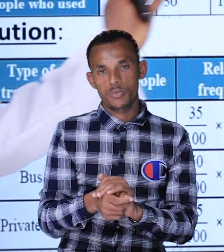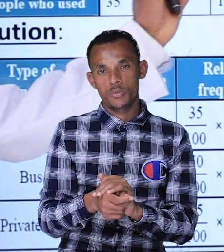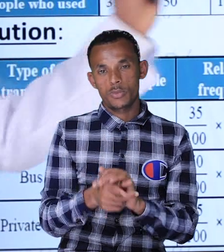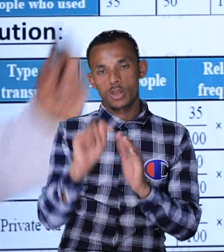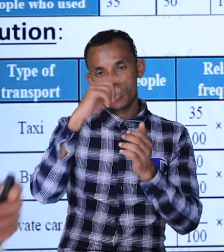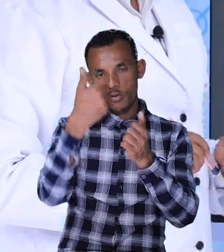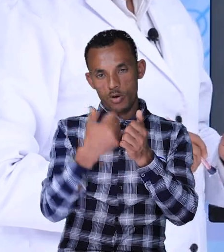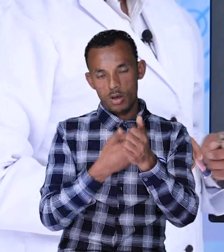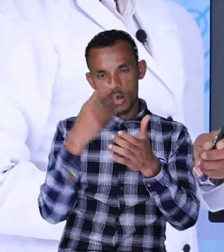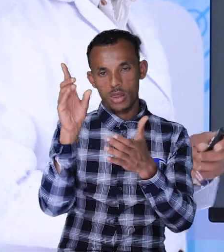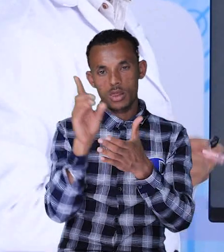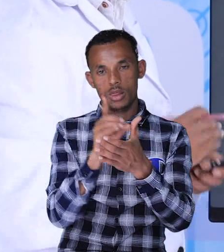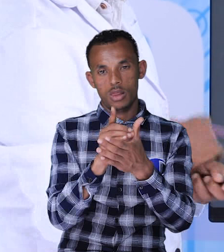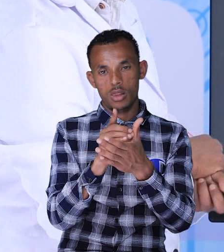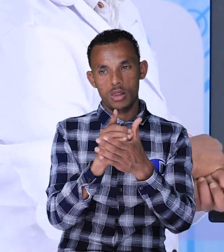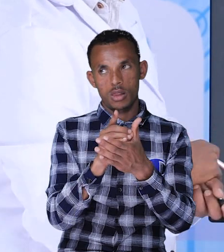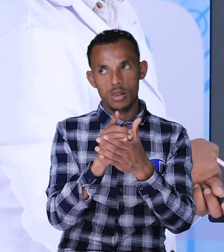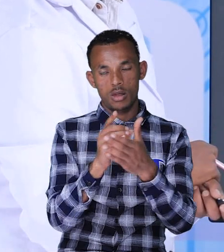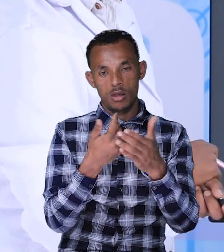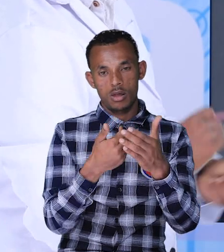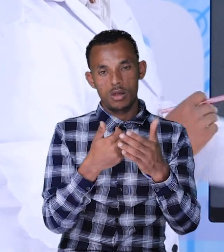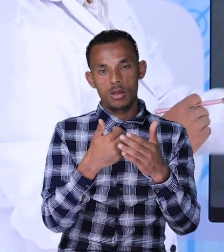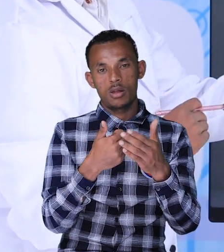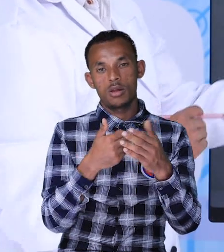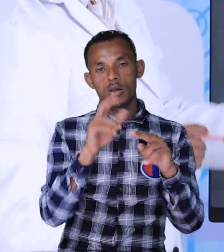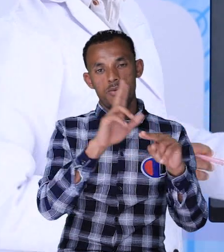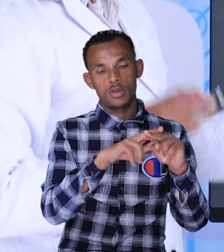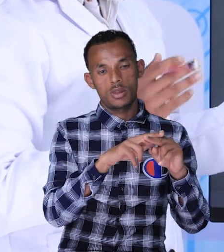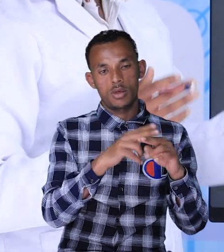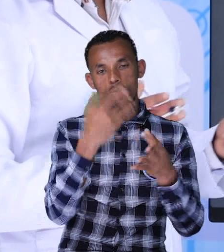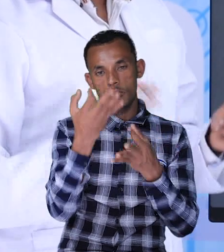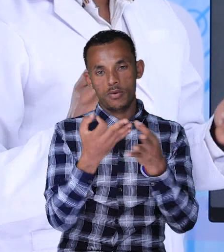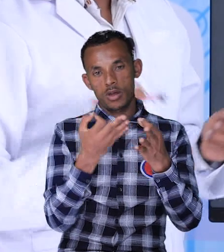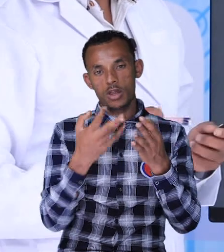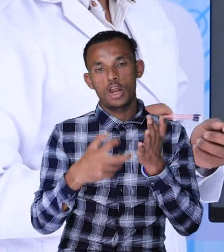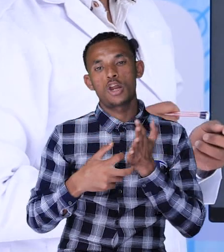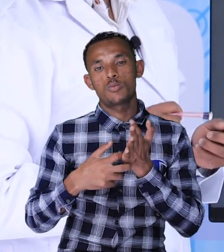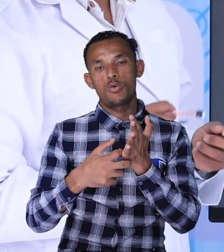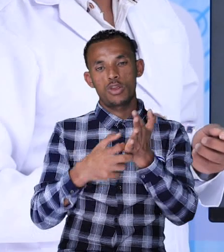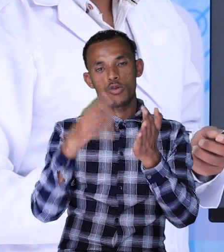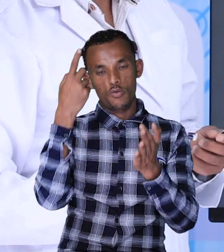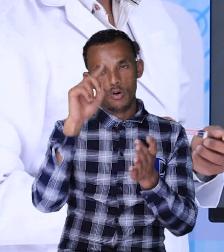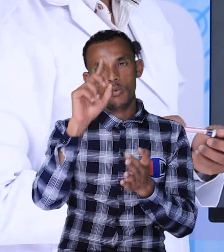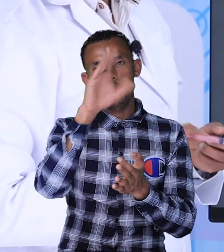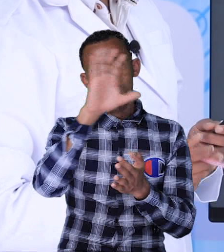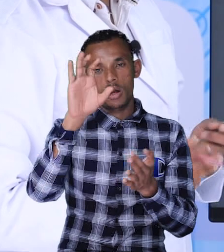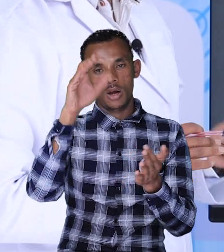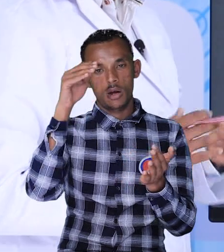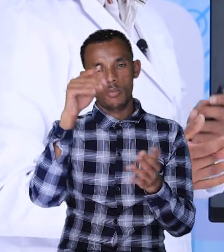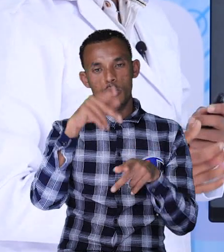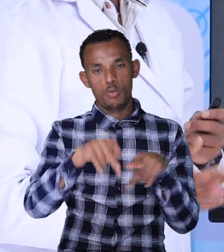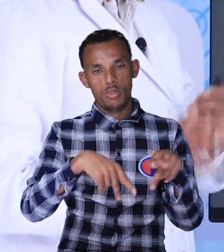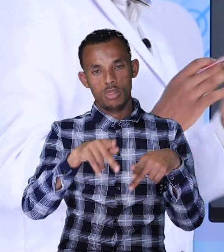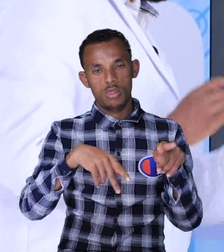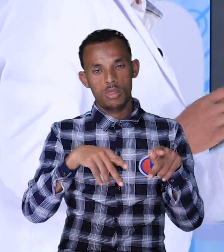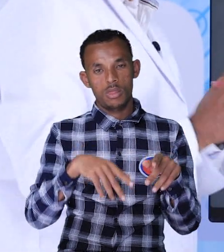The following data depicts preferred means of transportation for 100 people. How 100